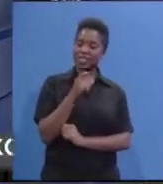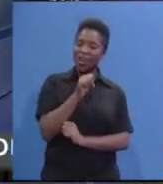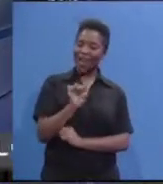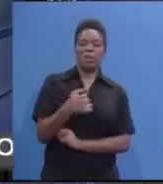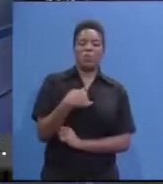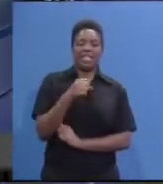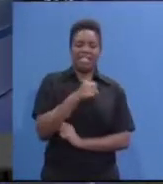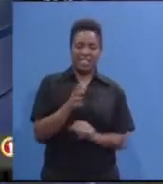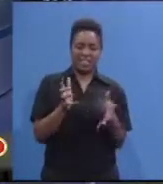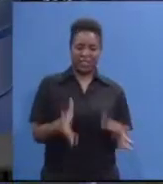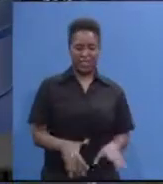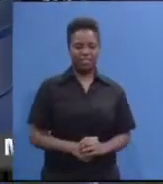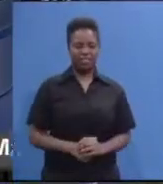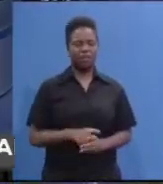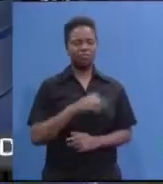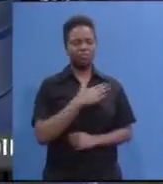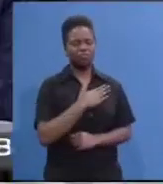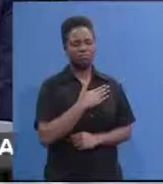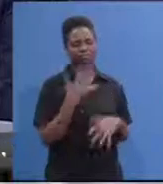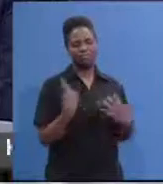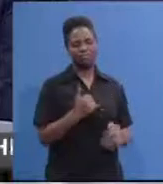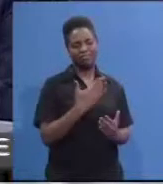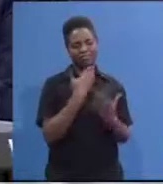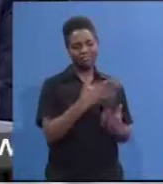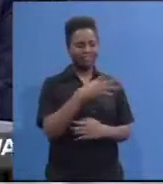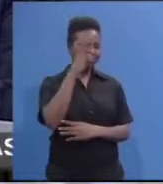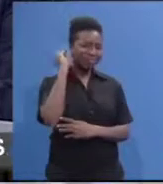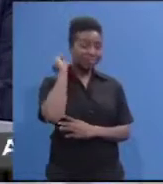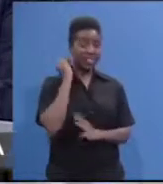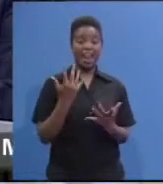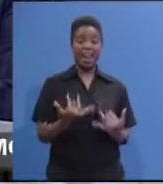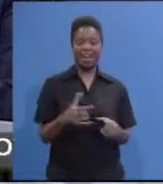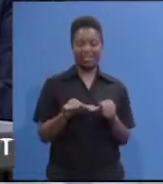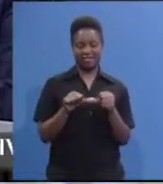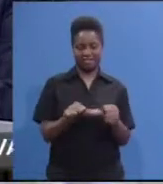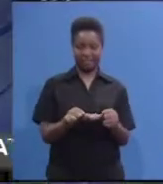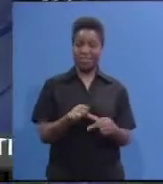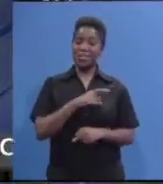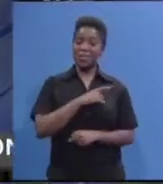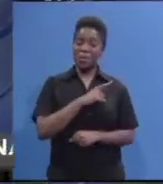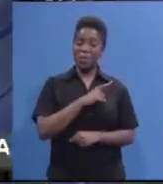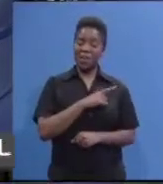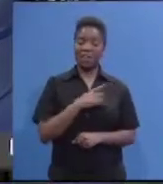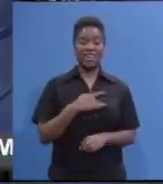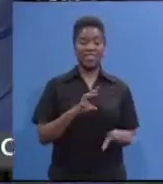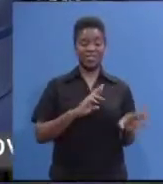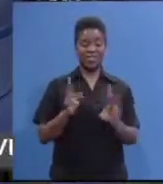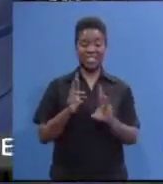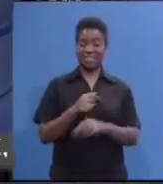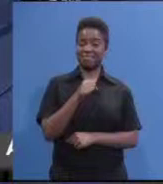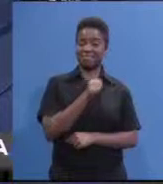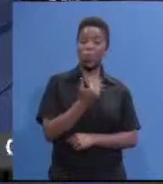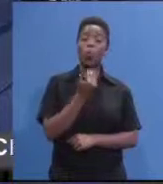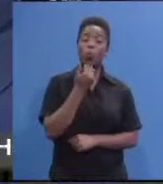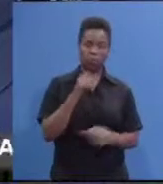You know what? Babakai, first, it's been an honor to be with you. Great to share the memories with you. But now we're going to move on, because standing by to play us